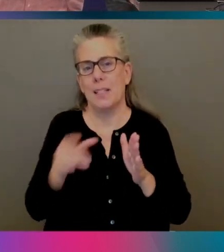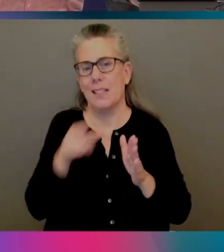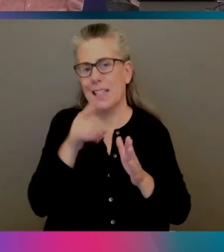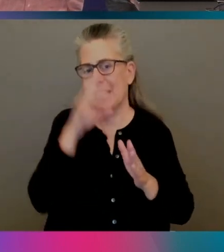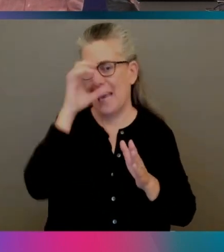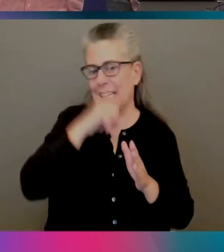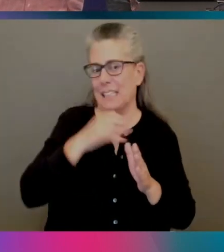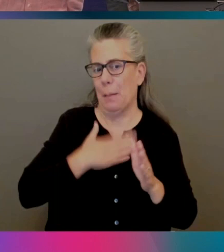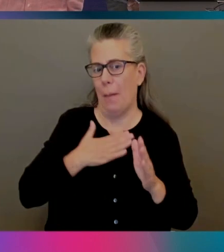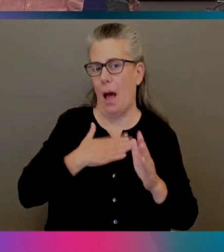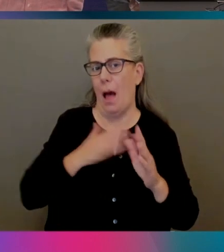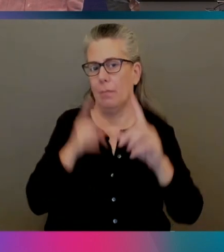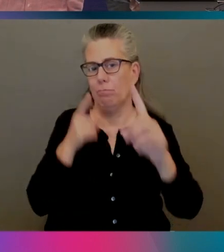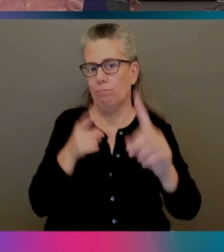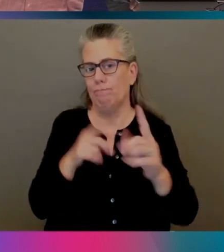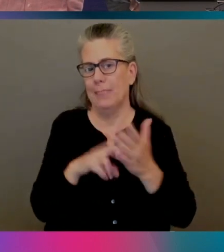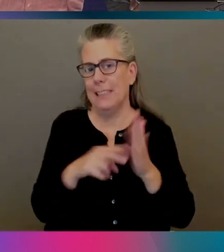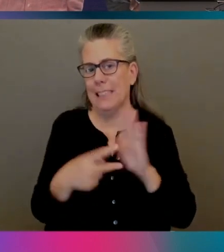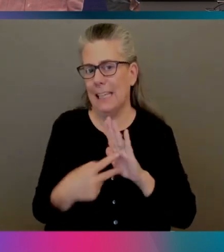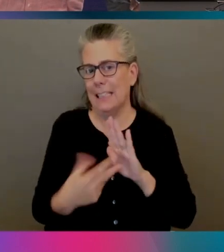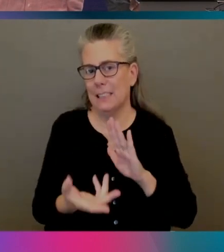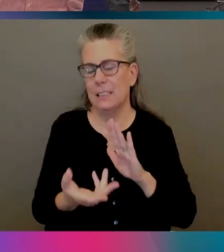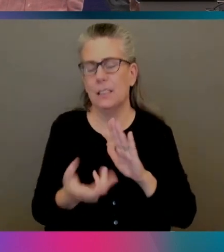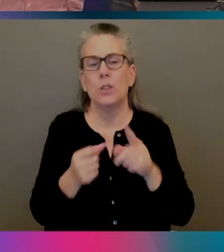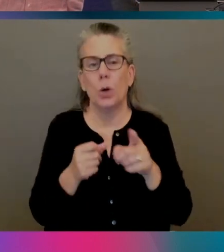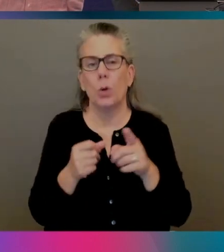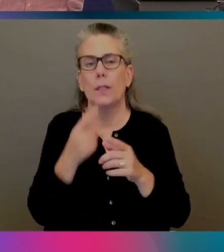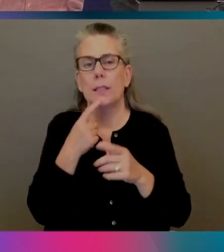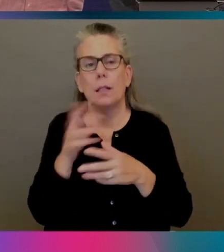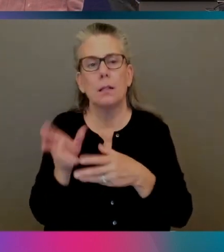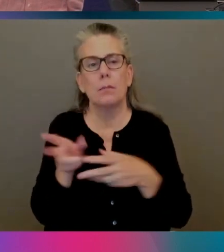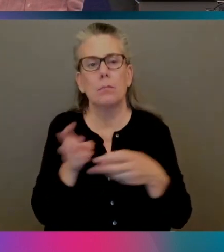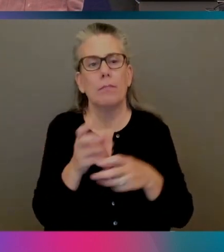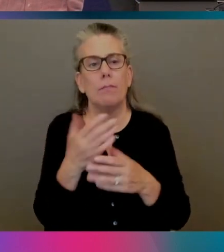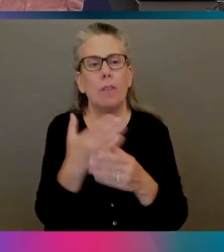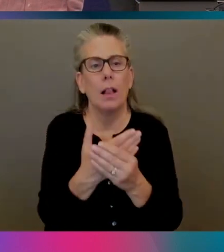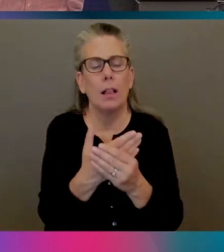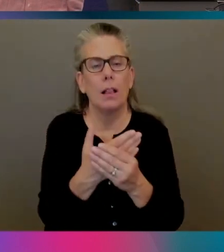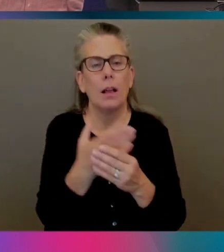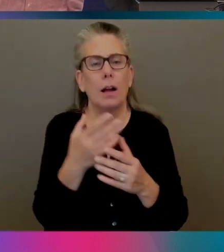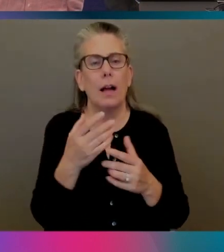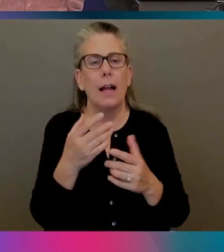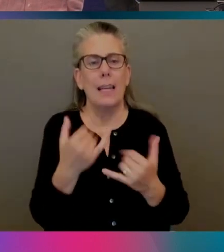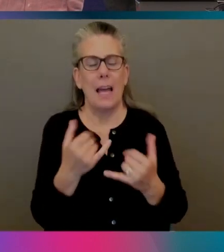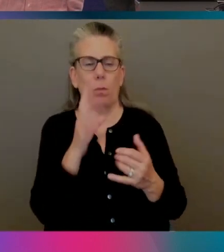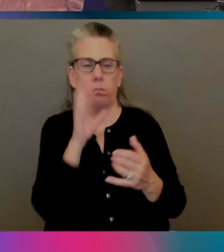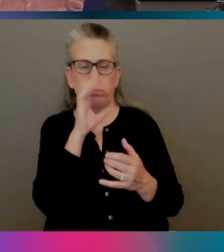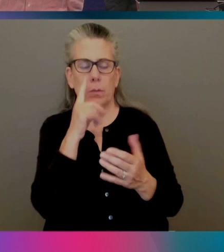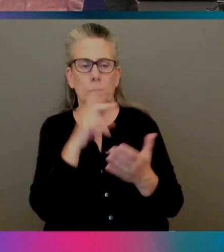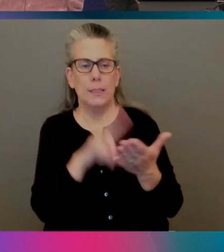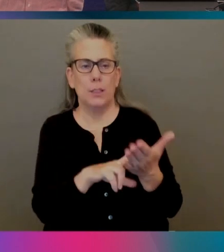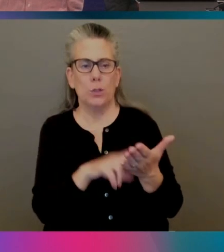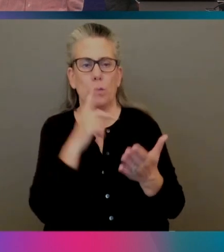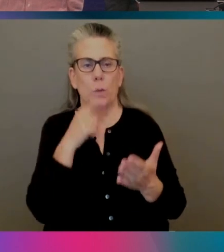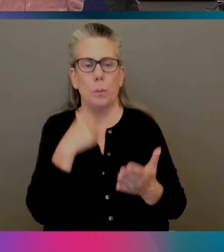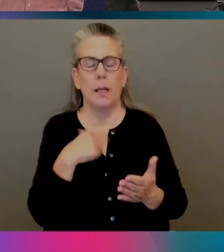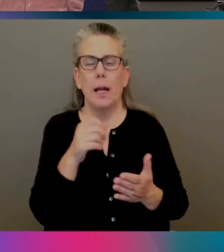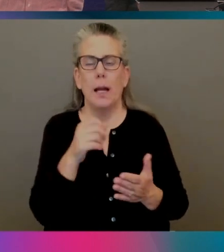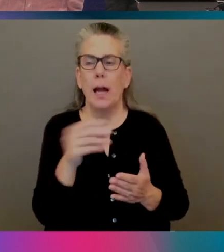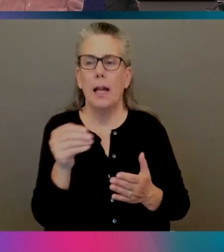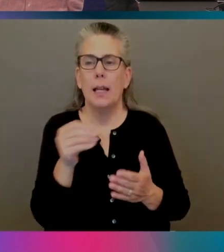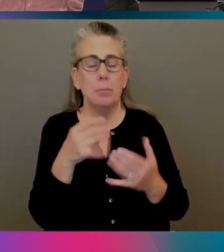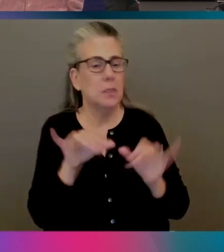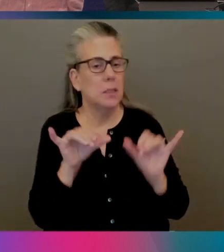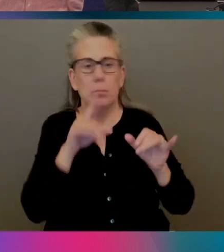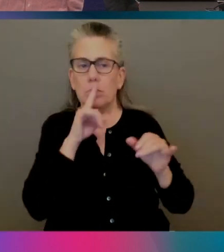and say CSV file. Now it will generate the function signature for me. But let's say, I'm still not ready to